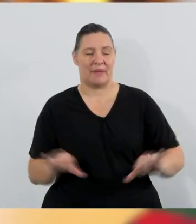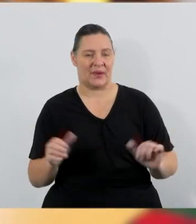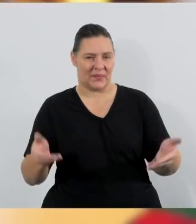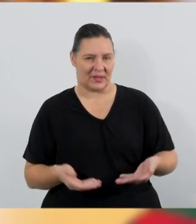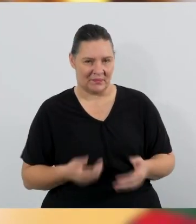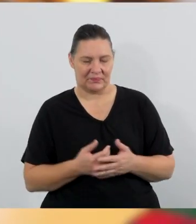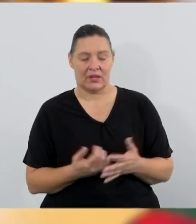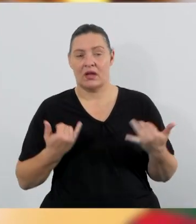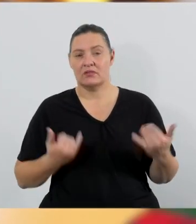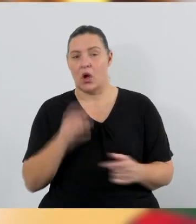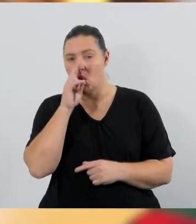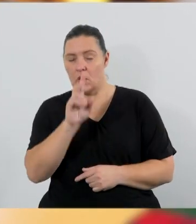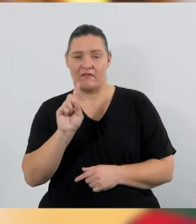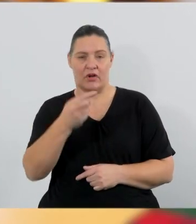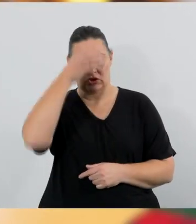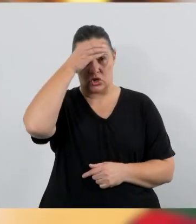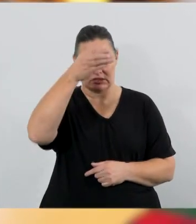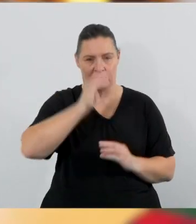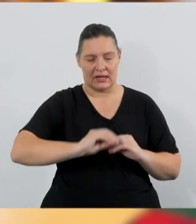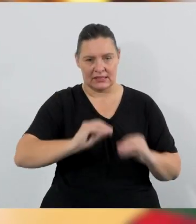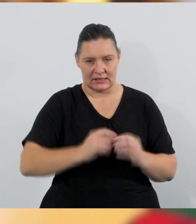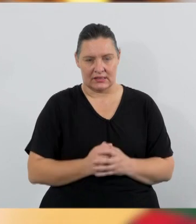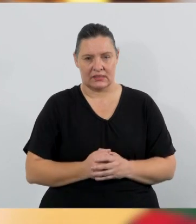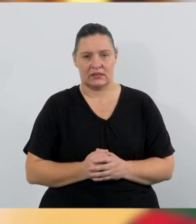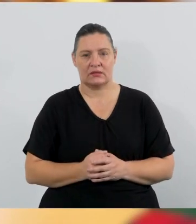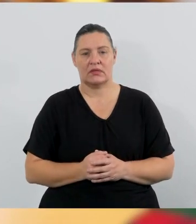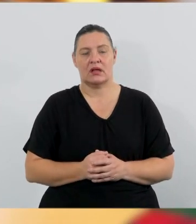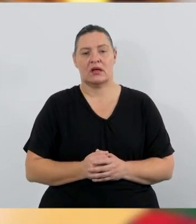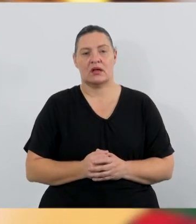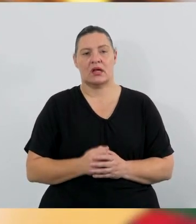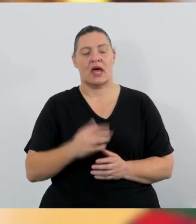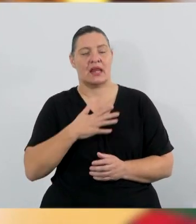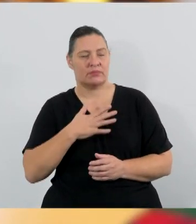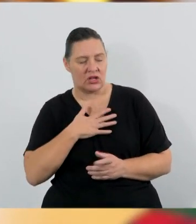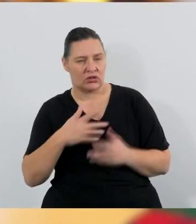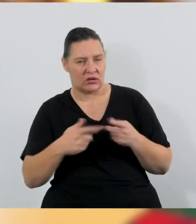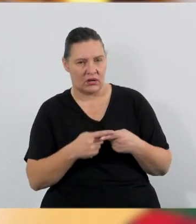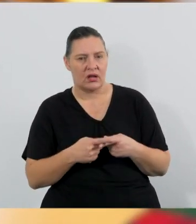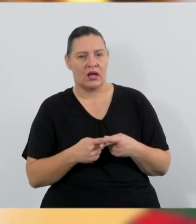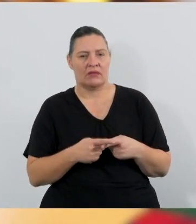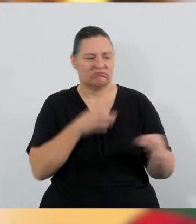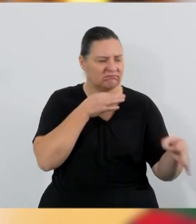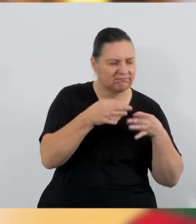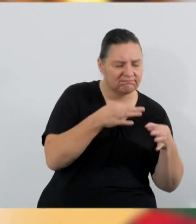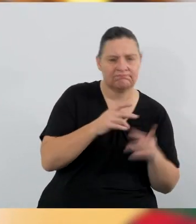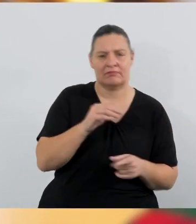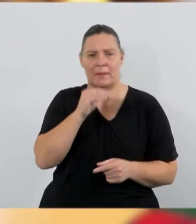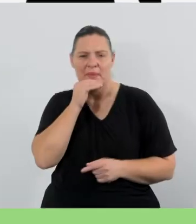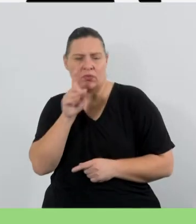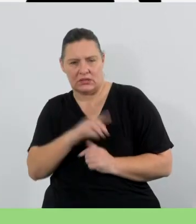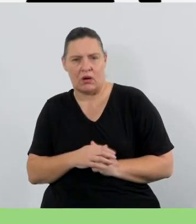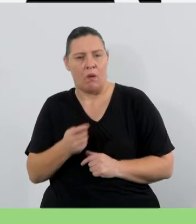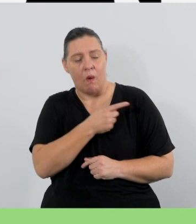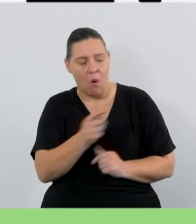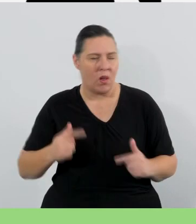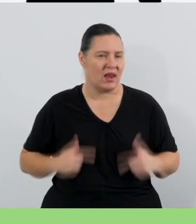Welcome back. So we are going to look at the first concept of our lesson, which is respiration, definition, and explanation.